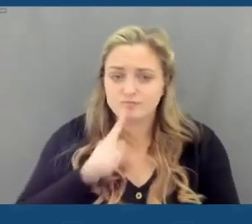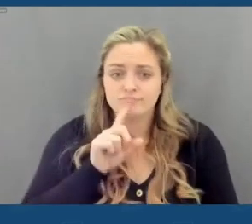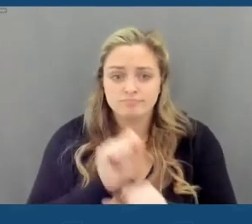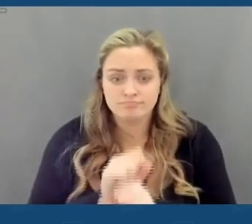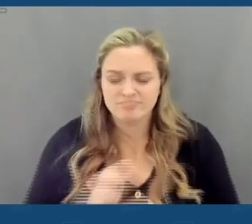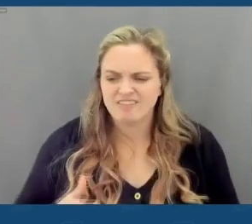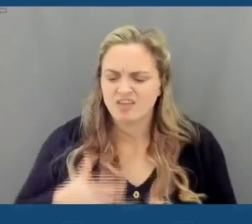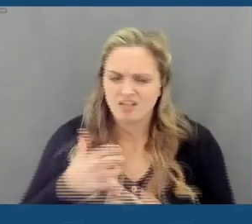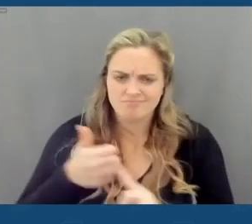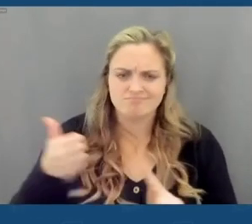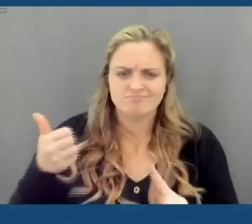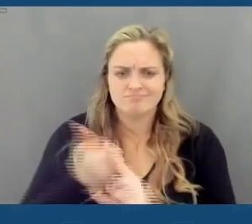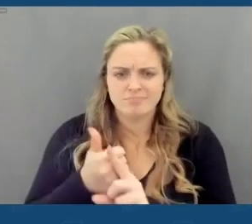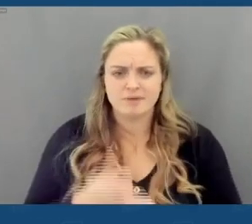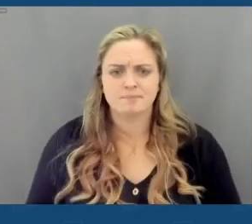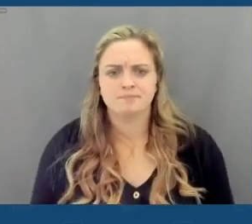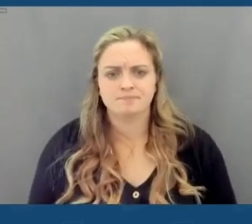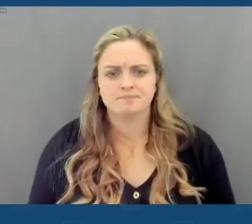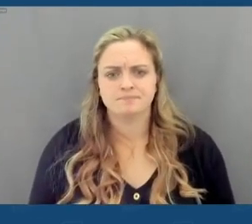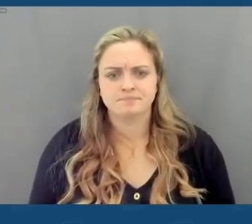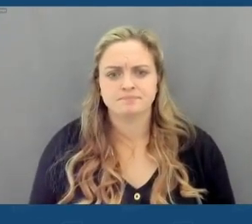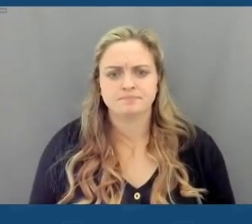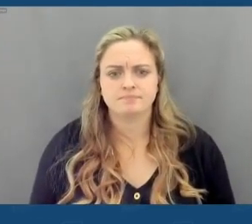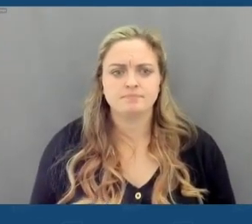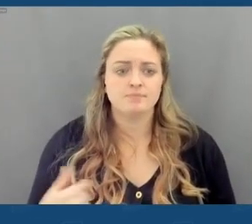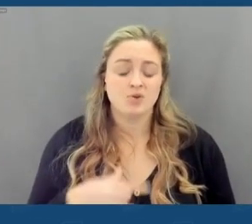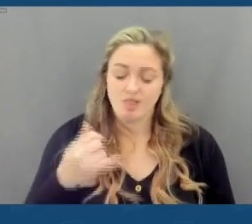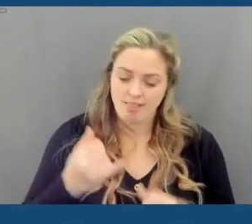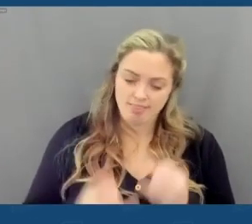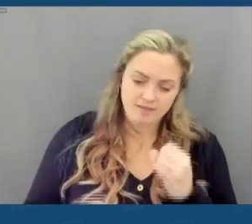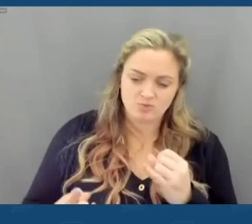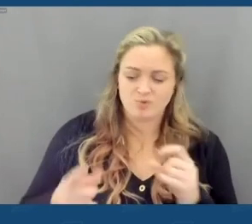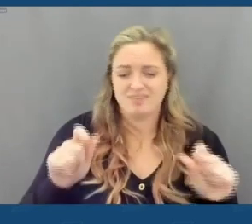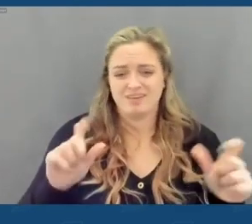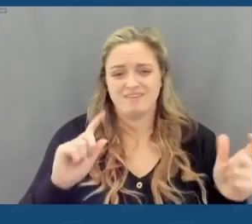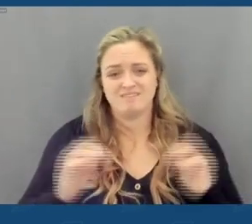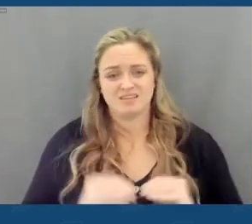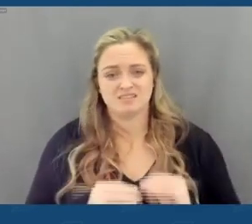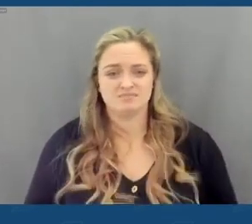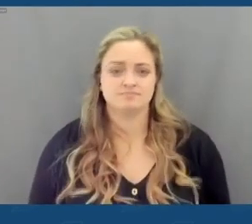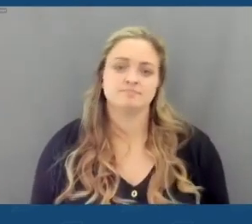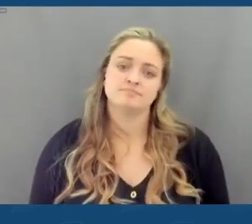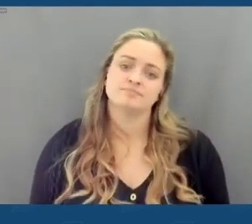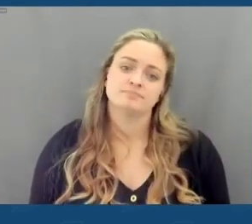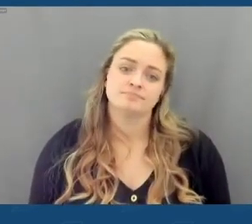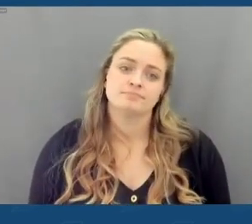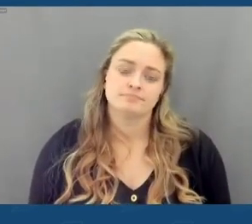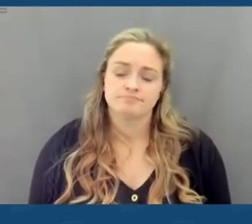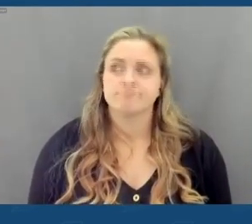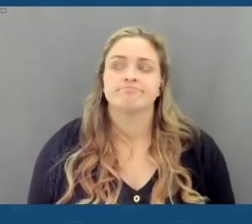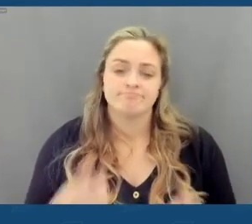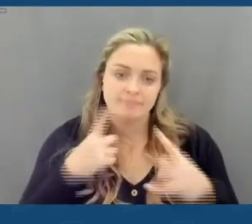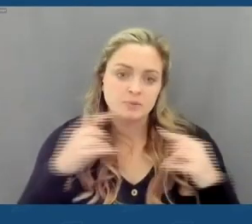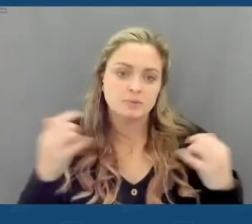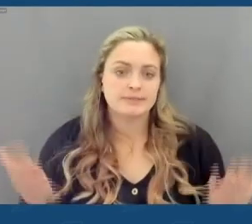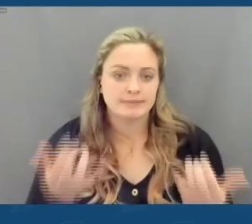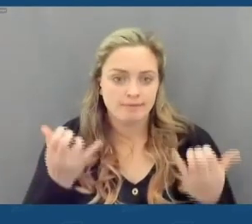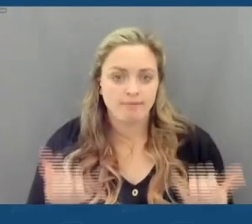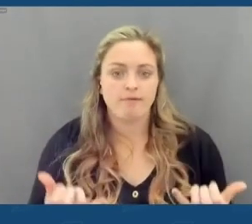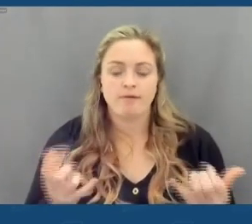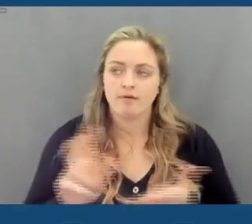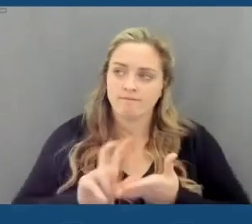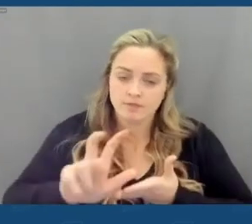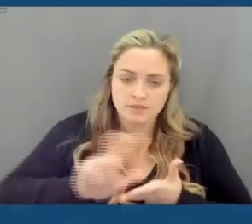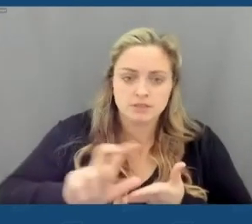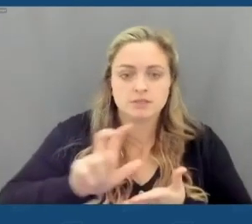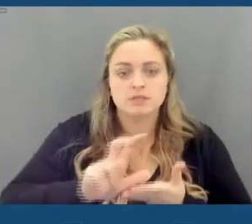effects of climate change, and we are the last one to be able to do anything about it. That's what we're announcing here today, is making these investments and making